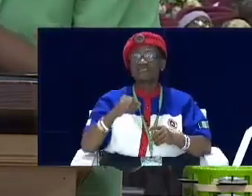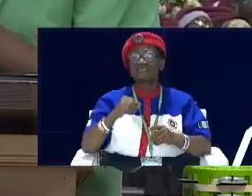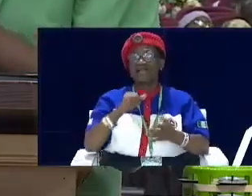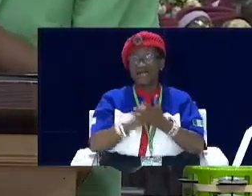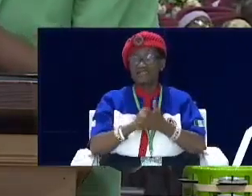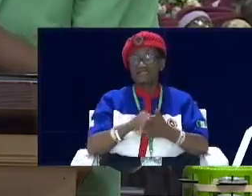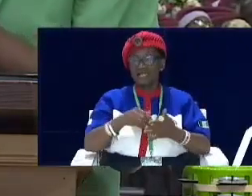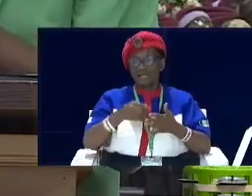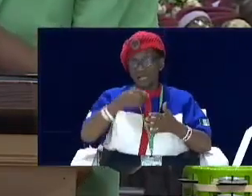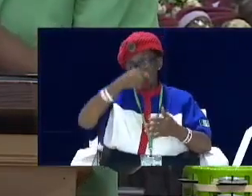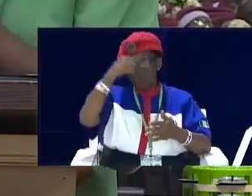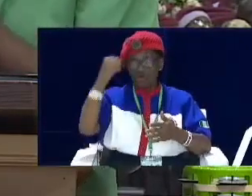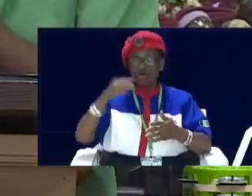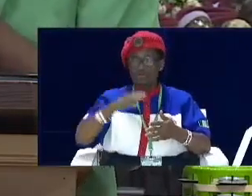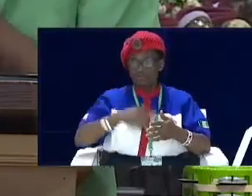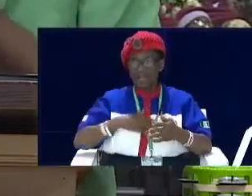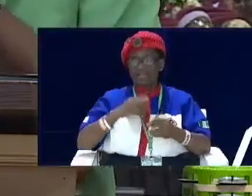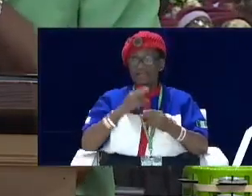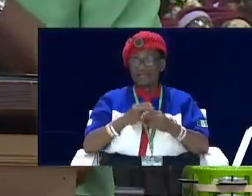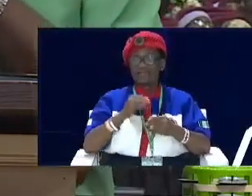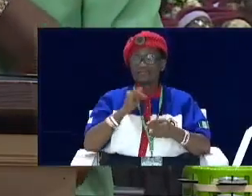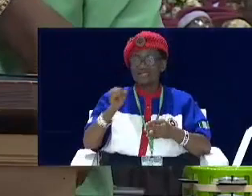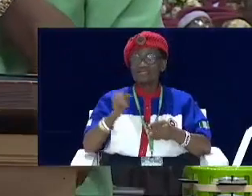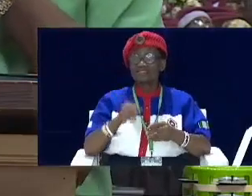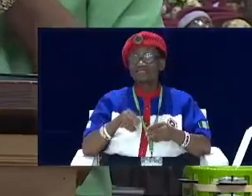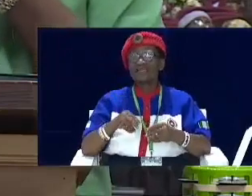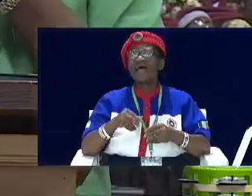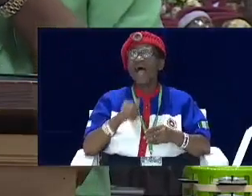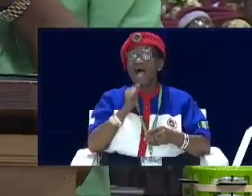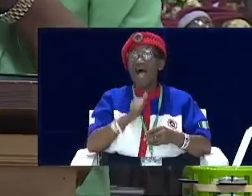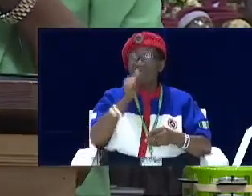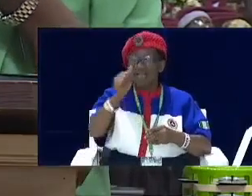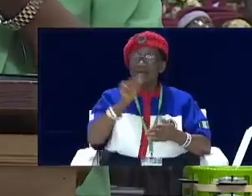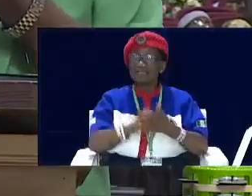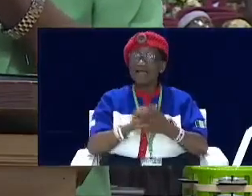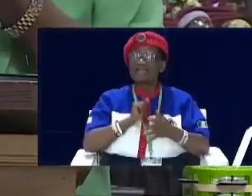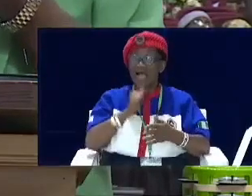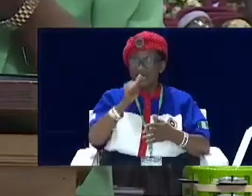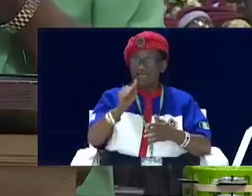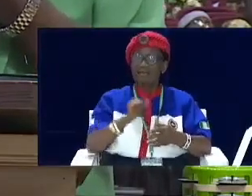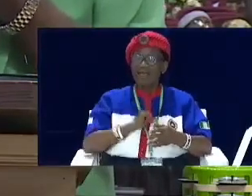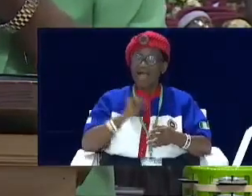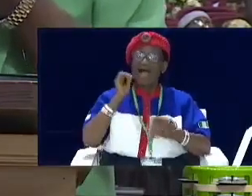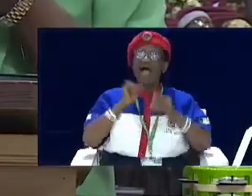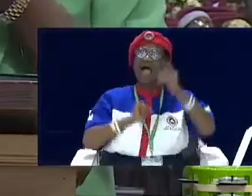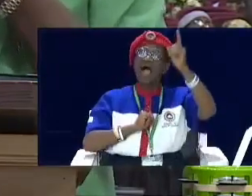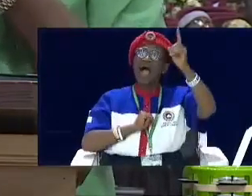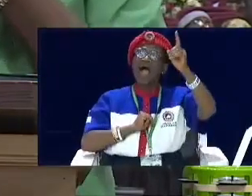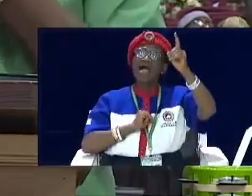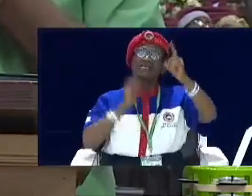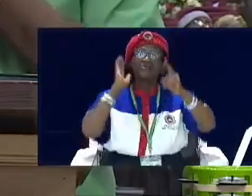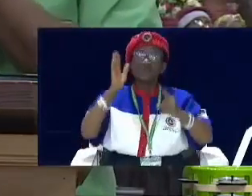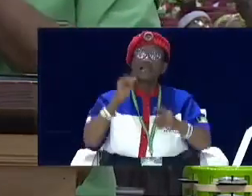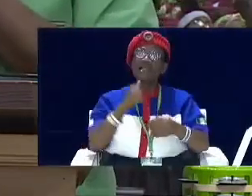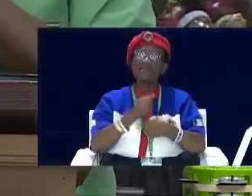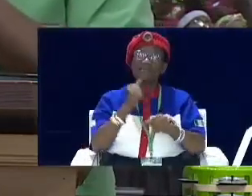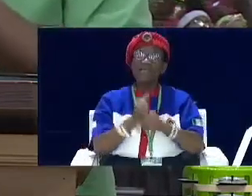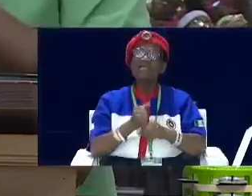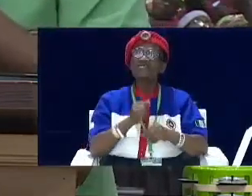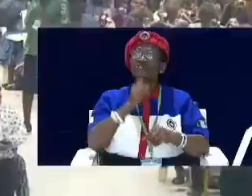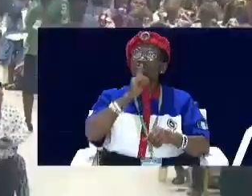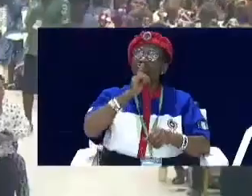I am, I will make sure your success story lasts